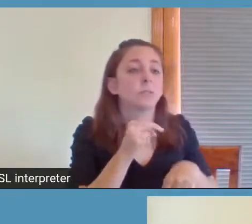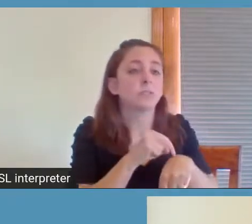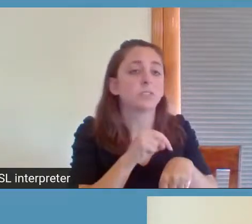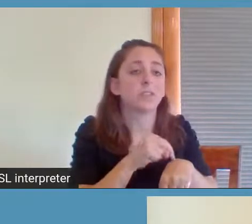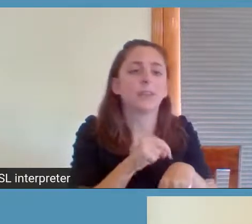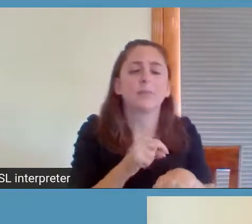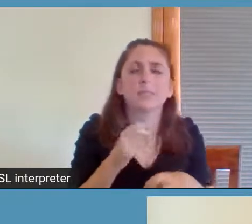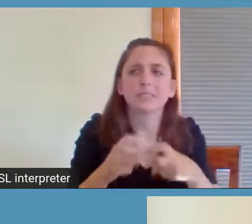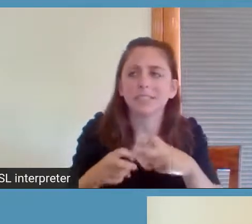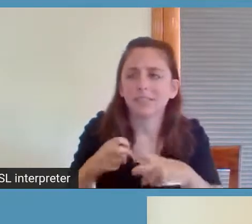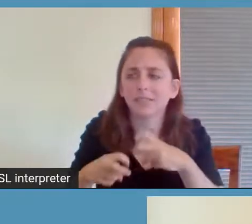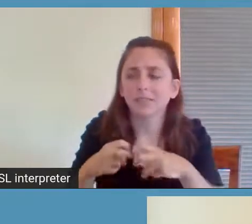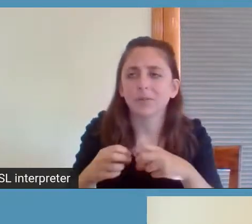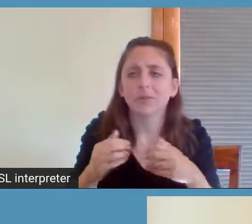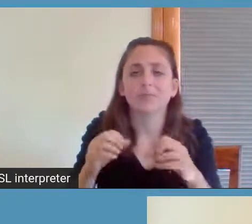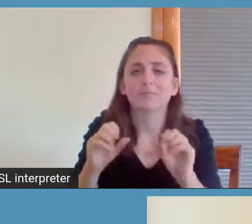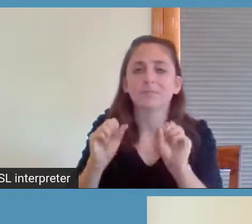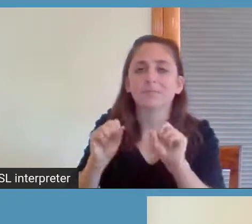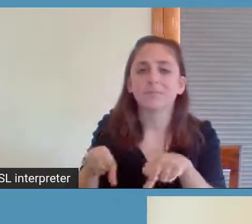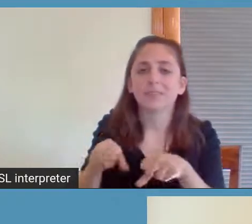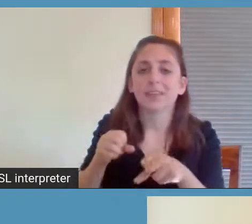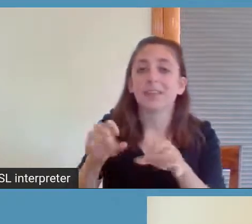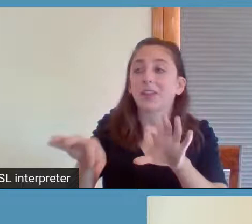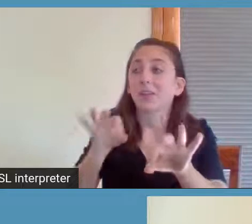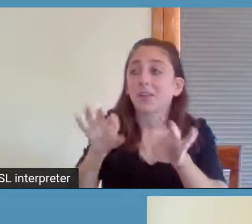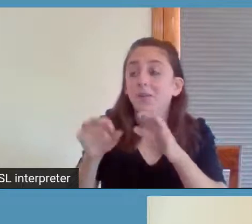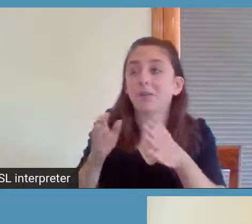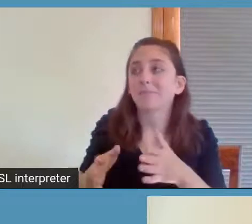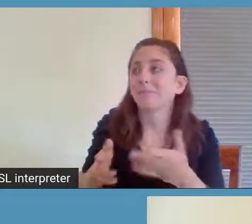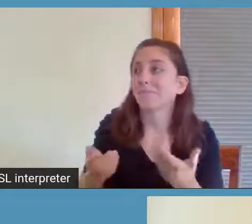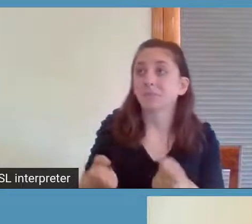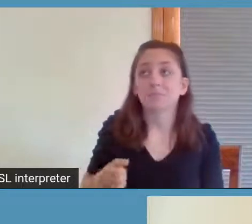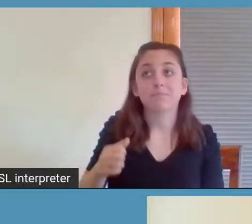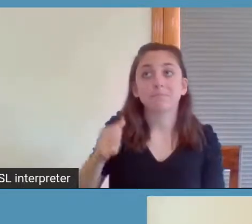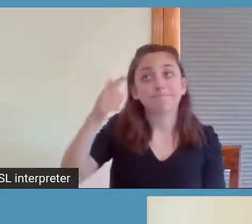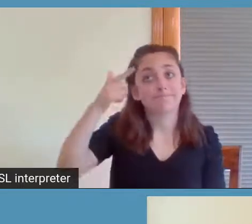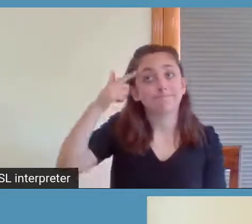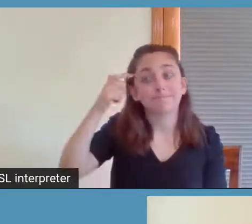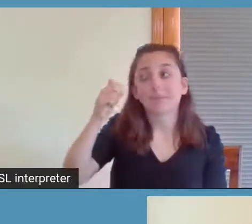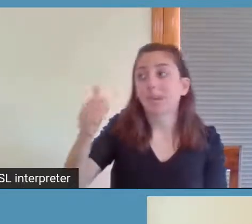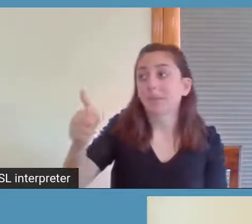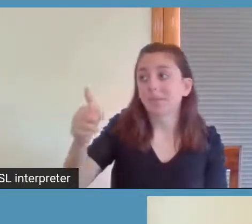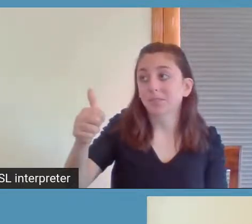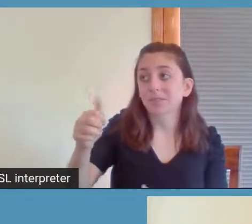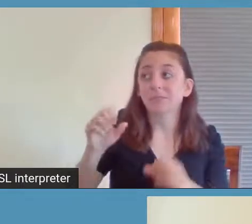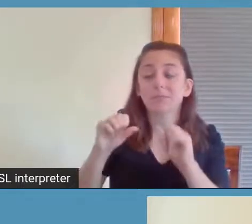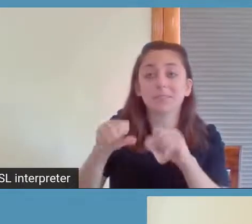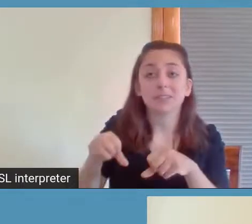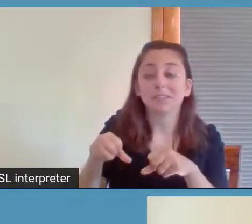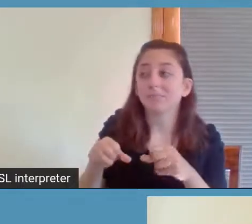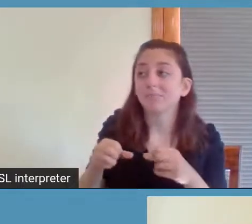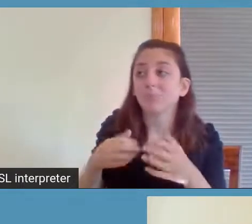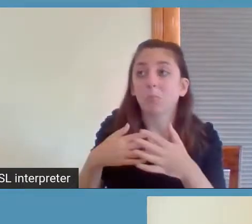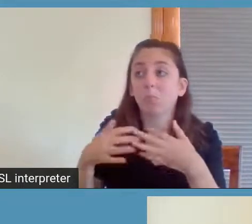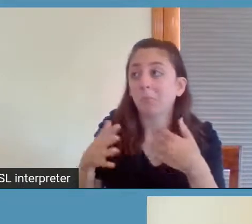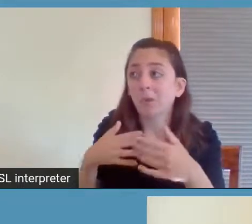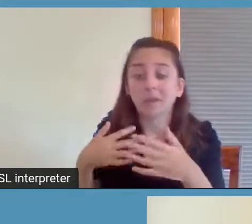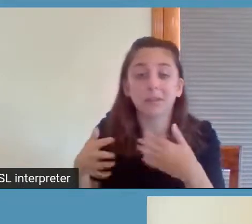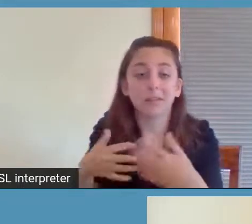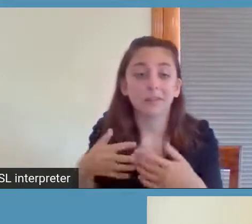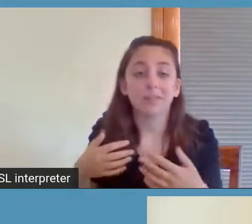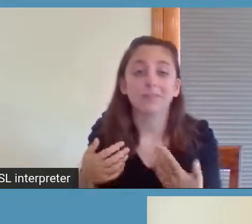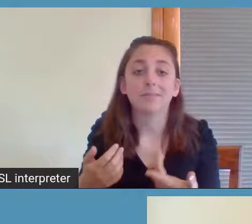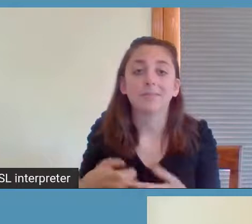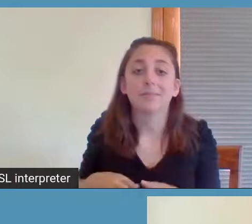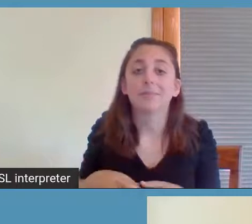IBM, the curator said, you have the whole space, do whatever you want. And then they would just check in. So I could do whatever. There was no, you know, I